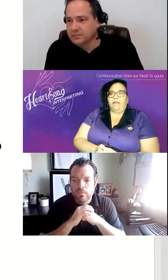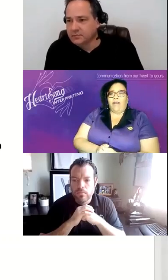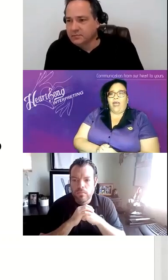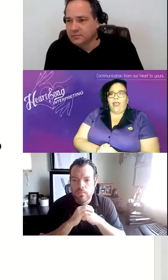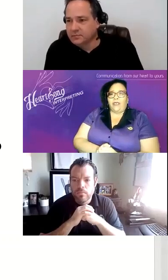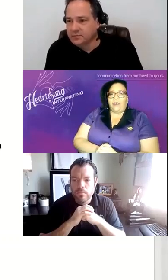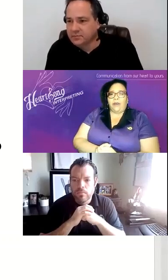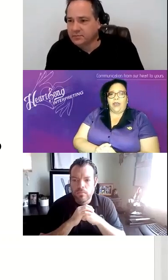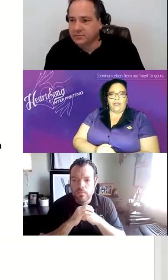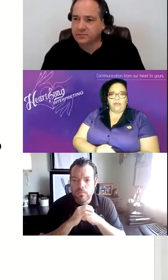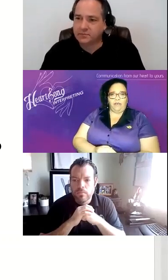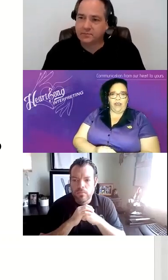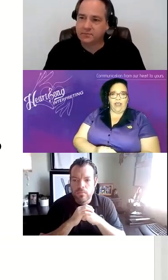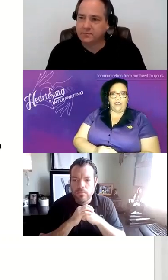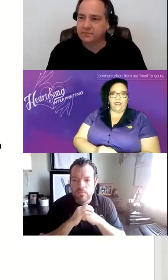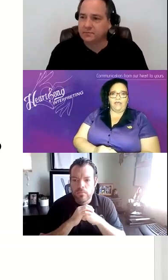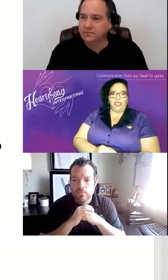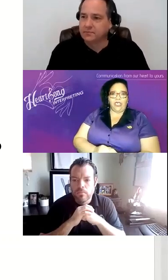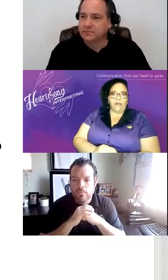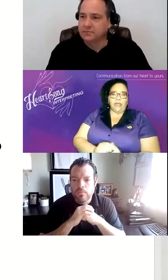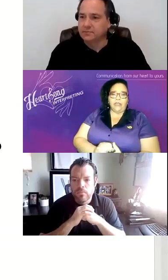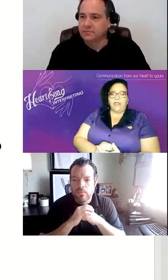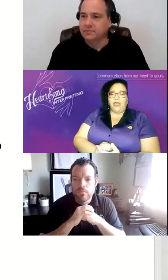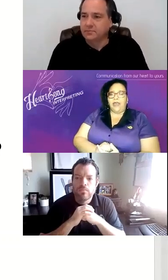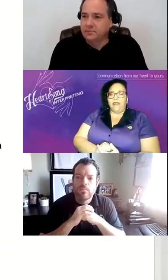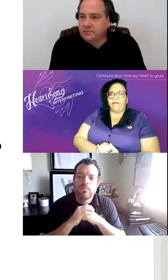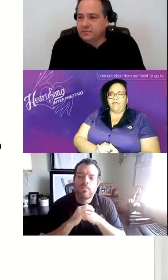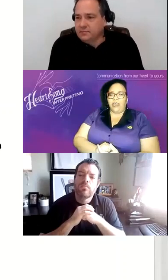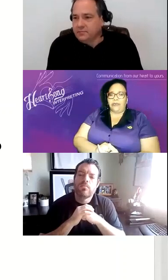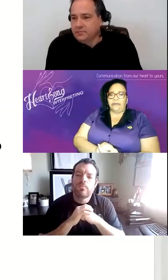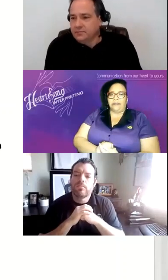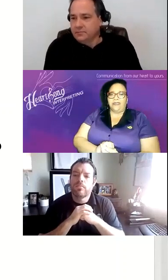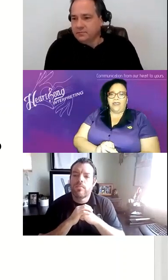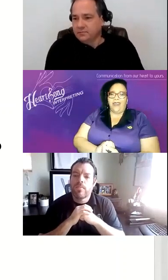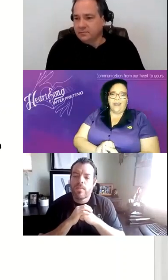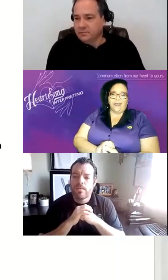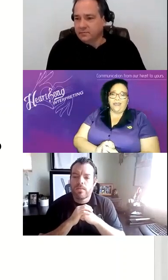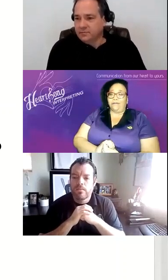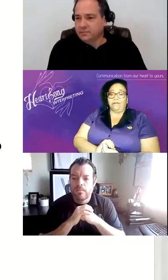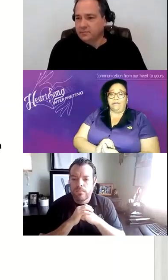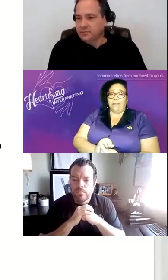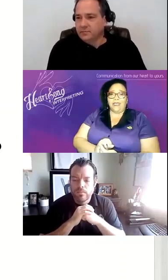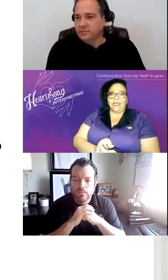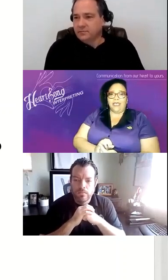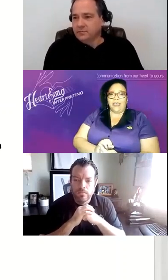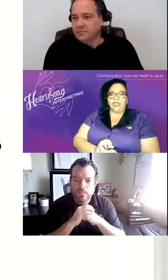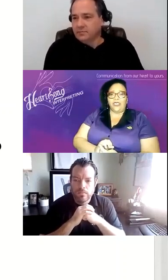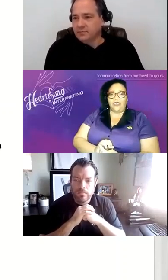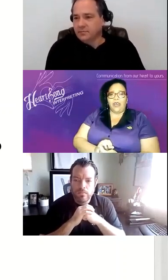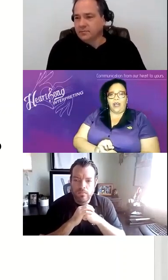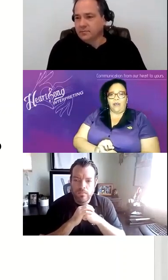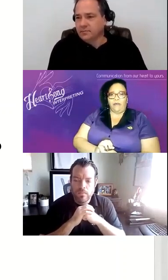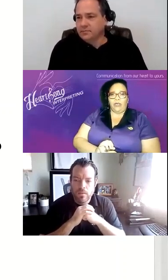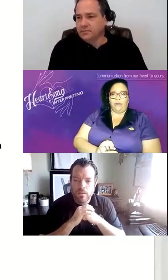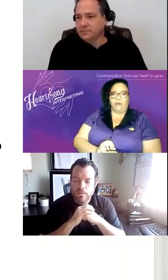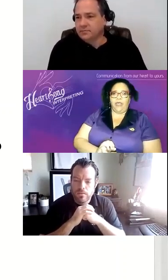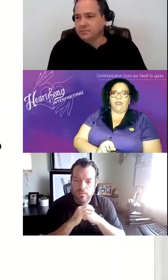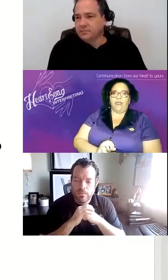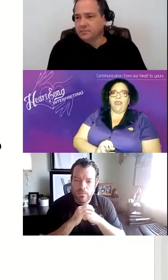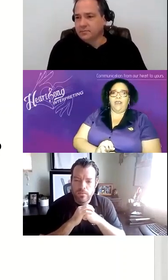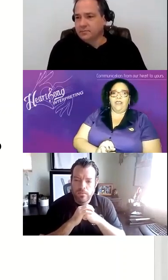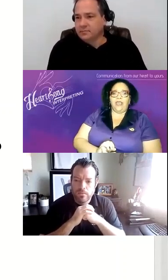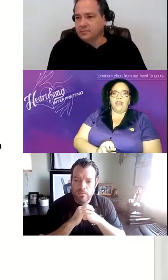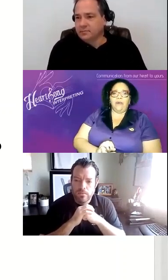We provide interpreting to various different genres and venues and basically just try to outreach